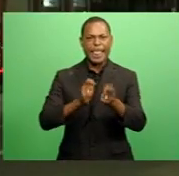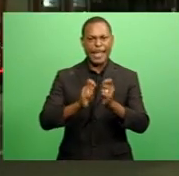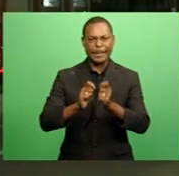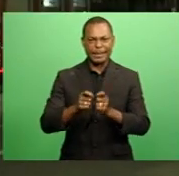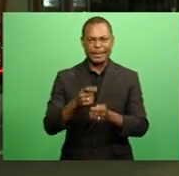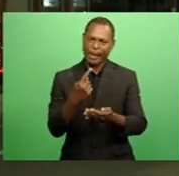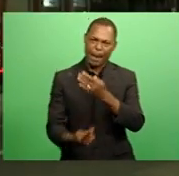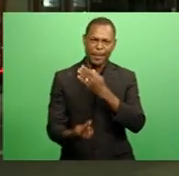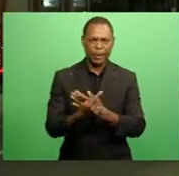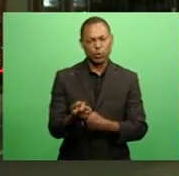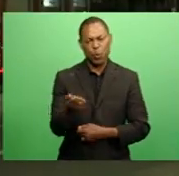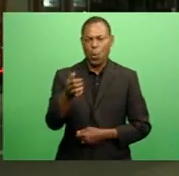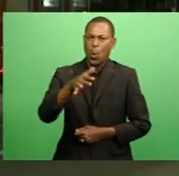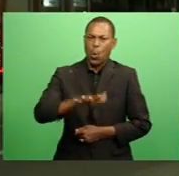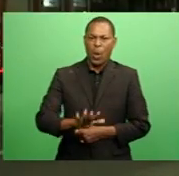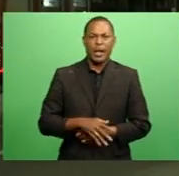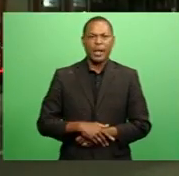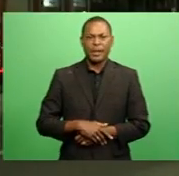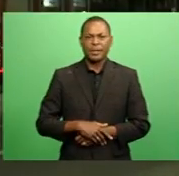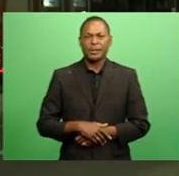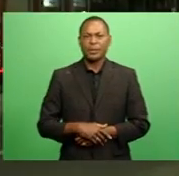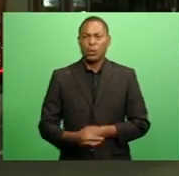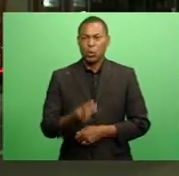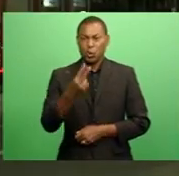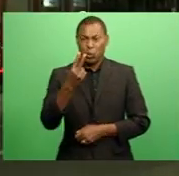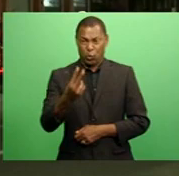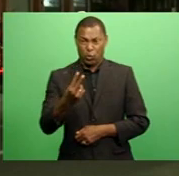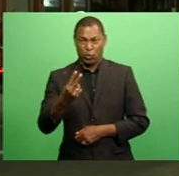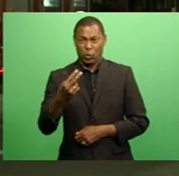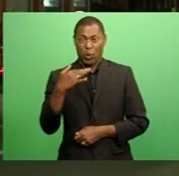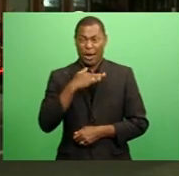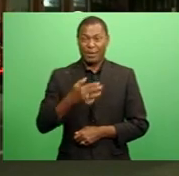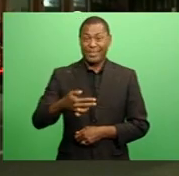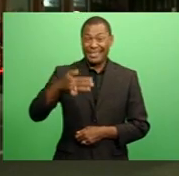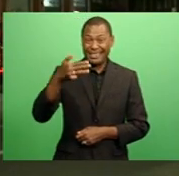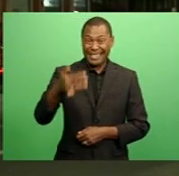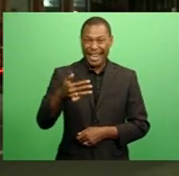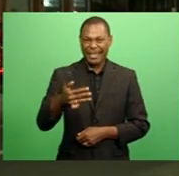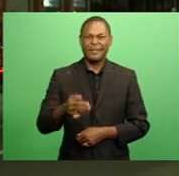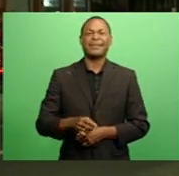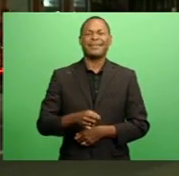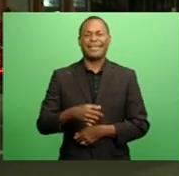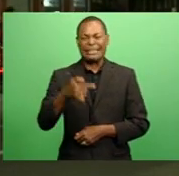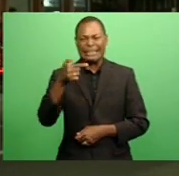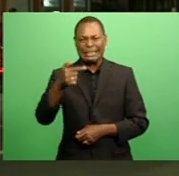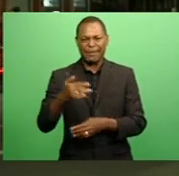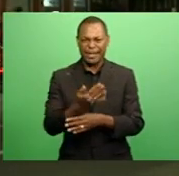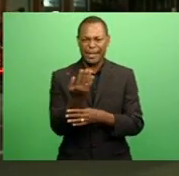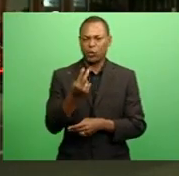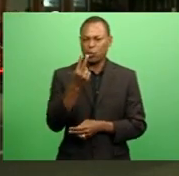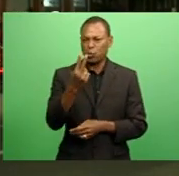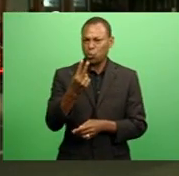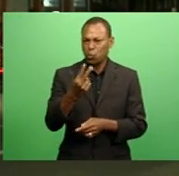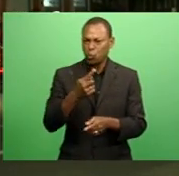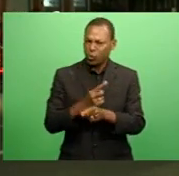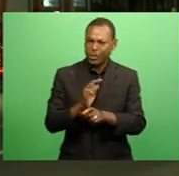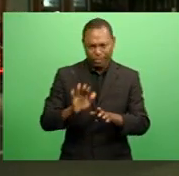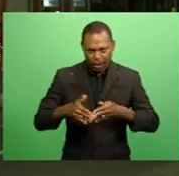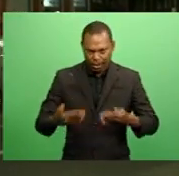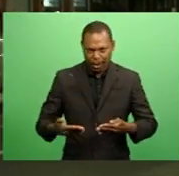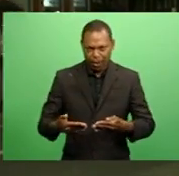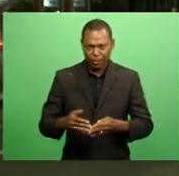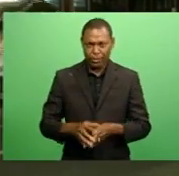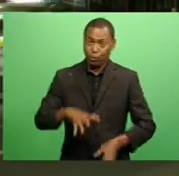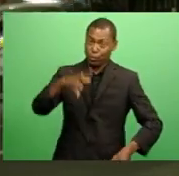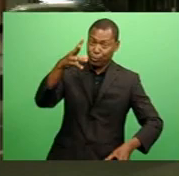far, with an average daily of 209 tests per day conducted in Fiji for the past 2 weeks as well. And just before we